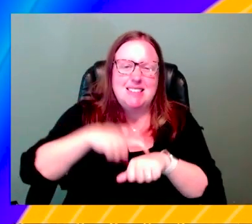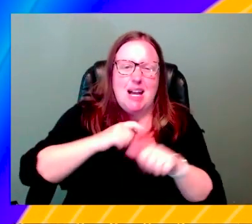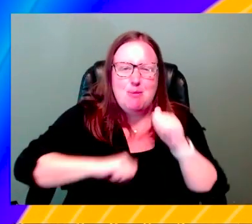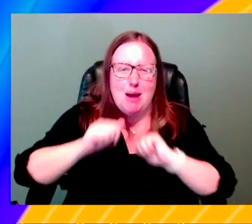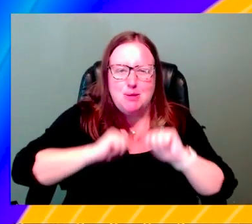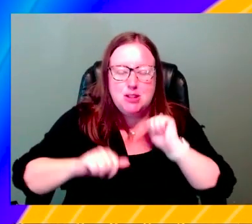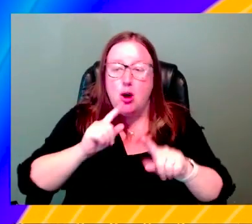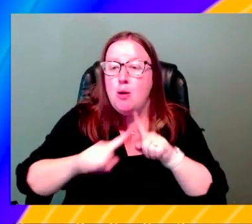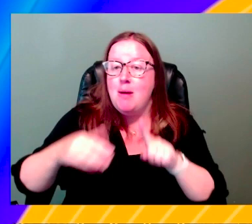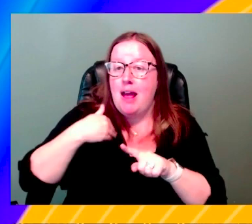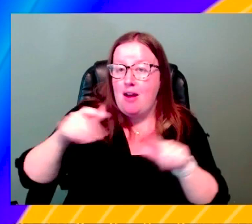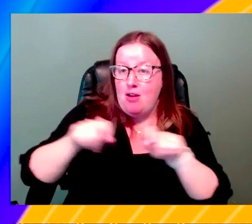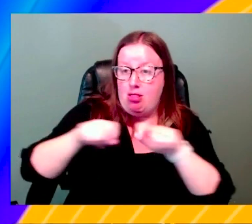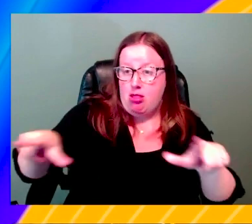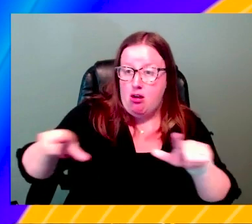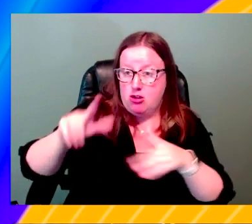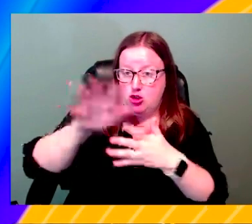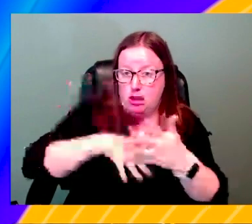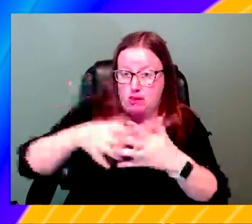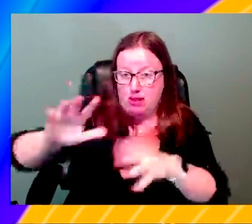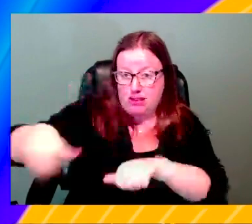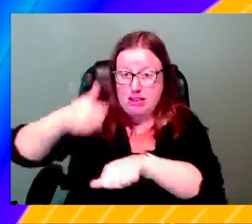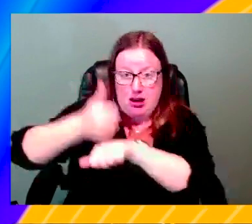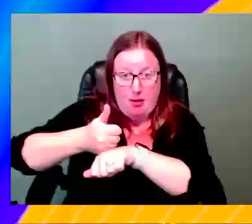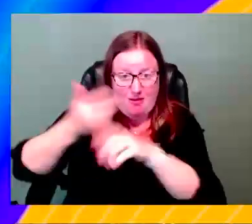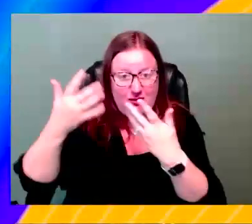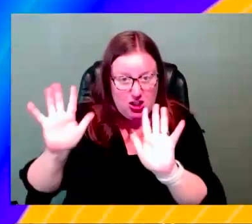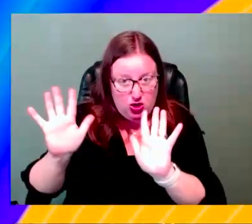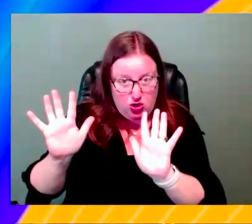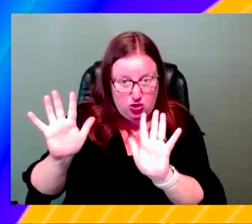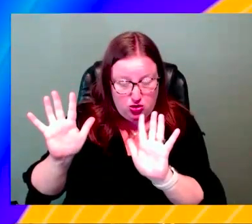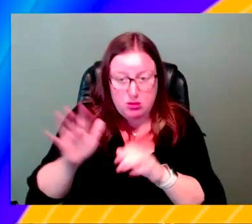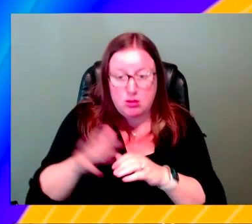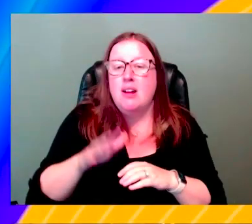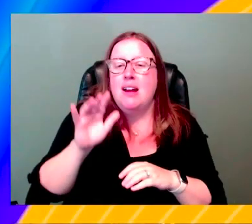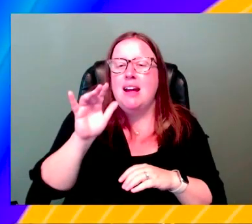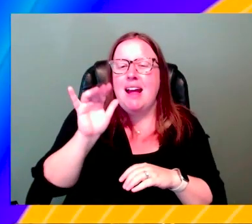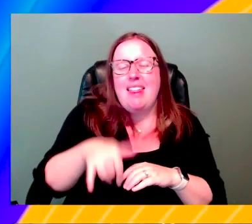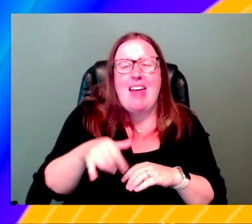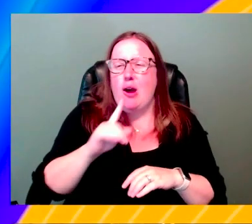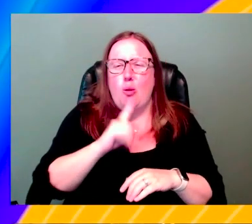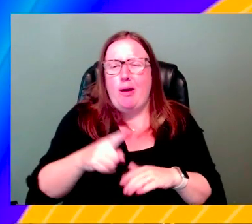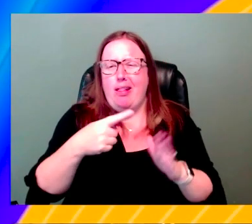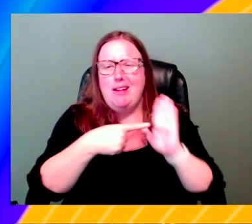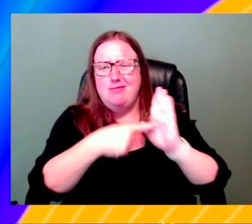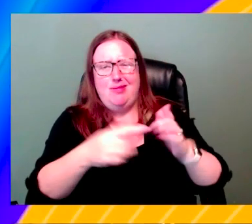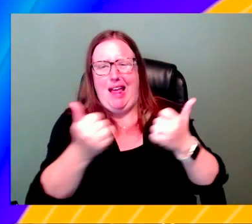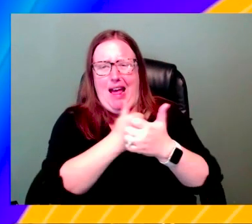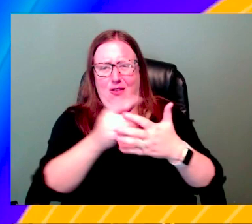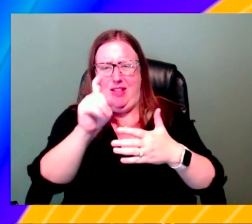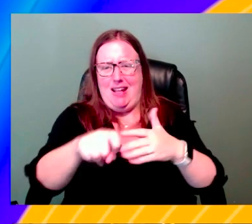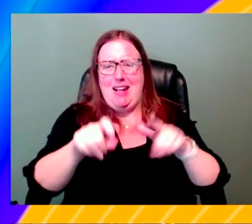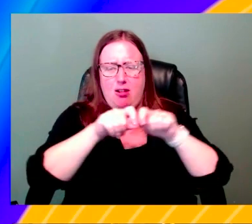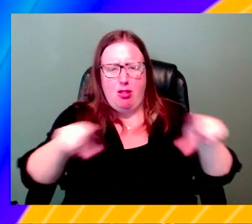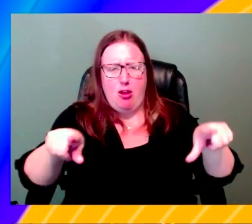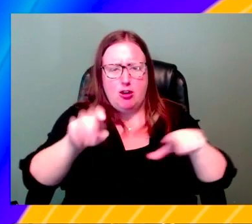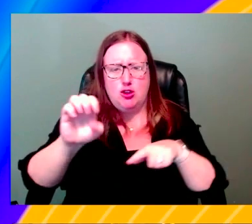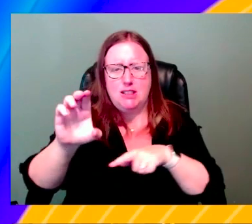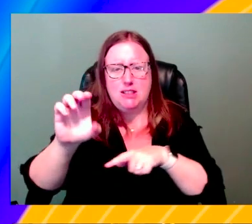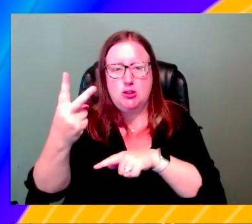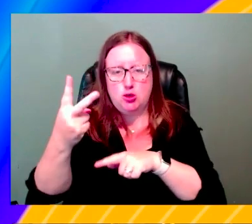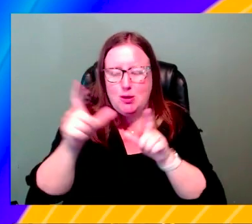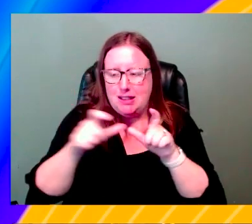launch template set up for us. This launch template is a little blueprint for everything that you need to launch an EC2 instance. So then we could go down